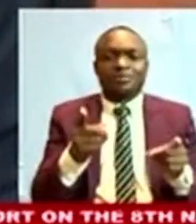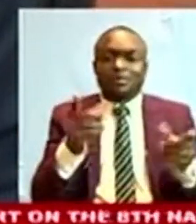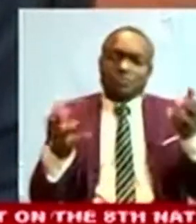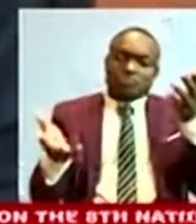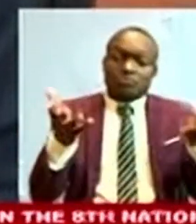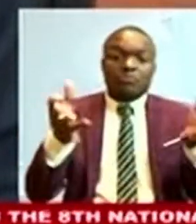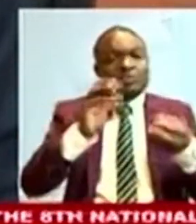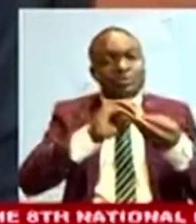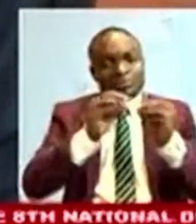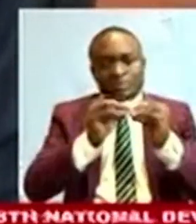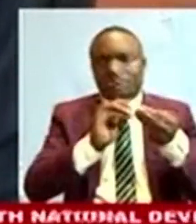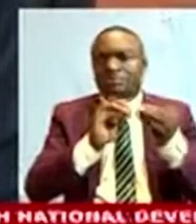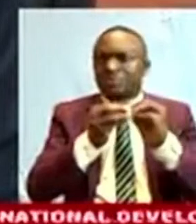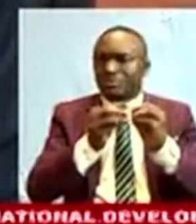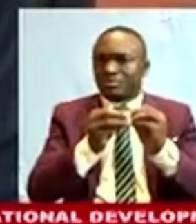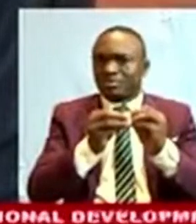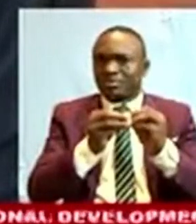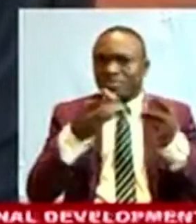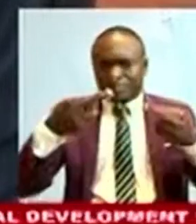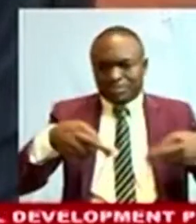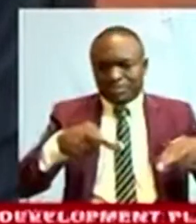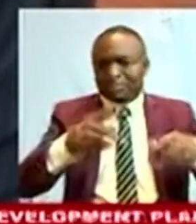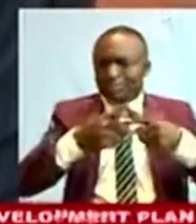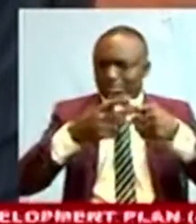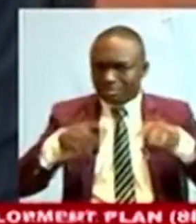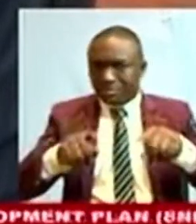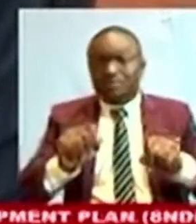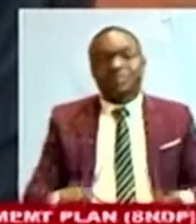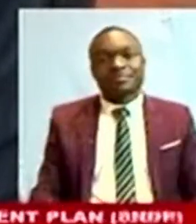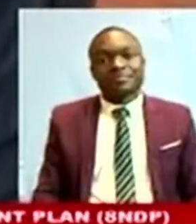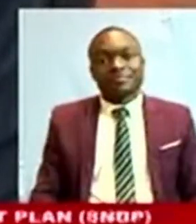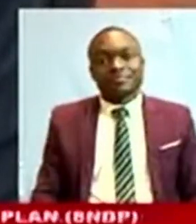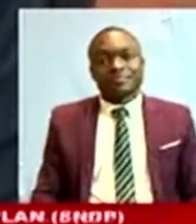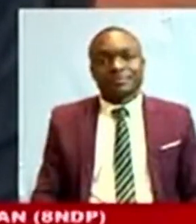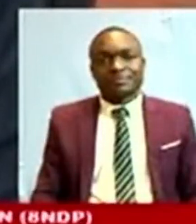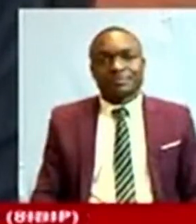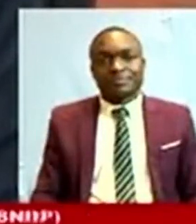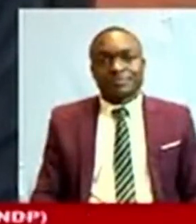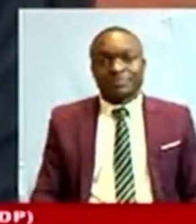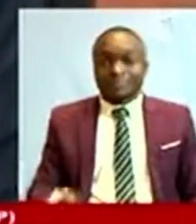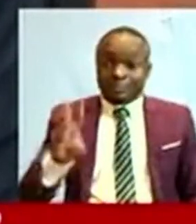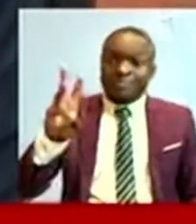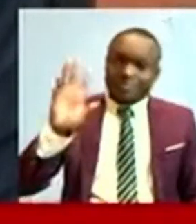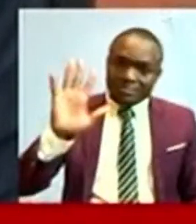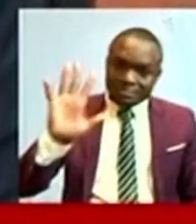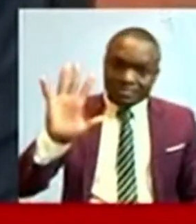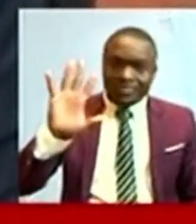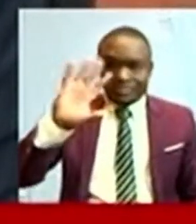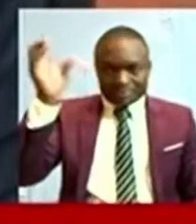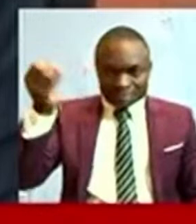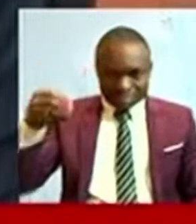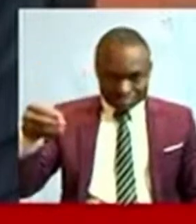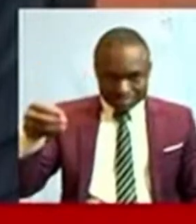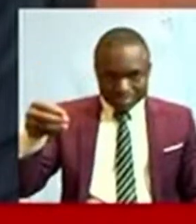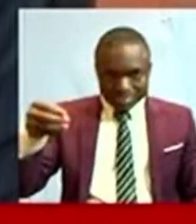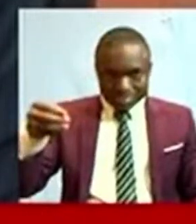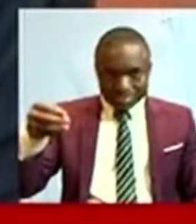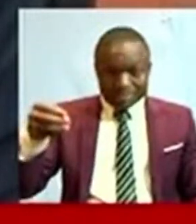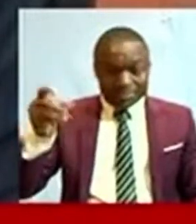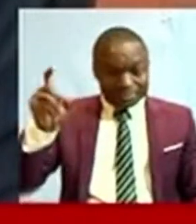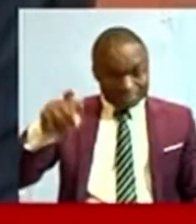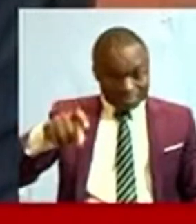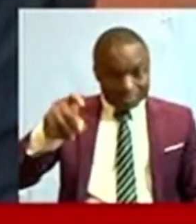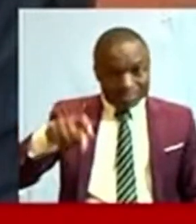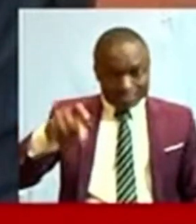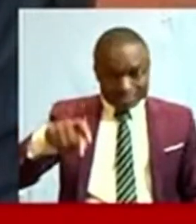studies done. So overall, I think 65%. I think we need to